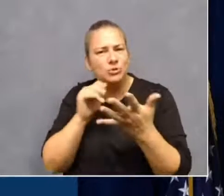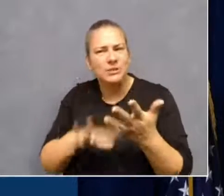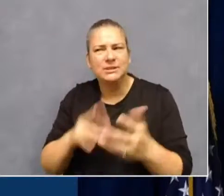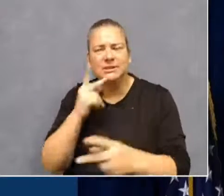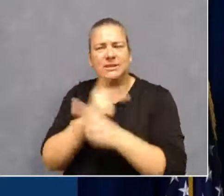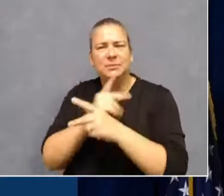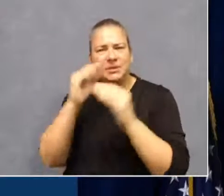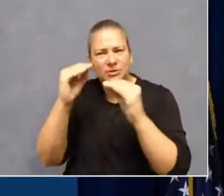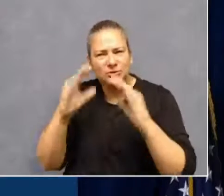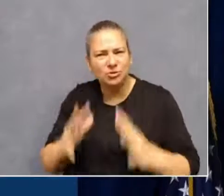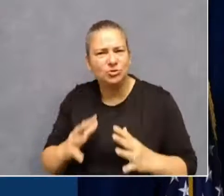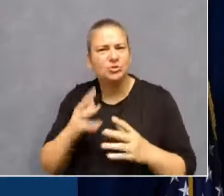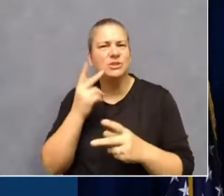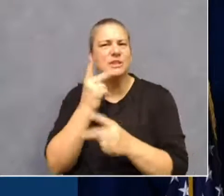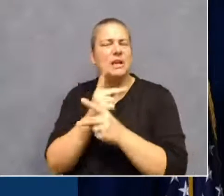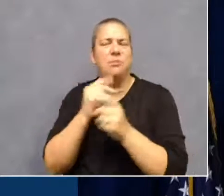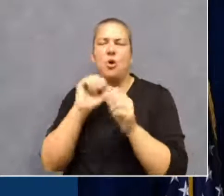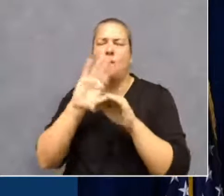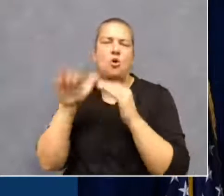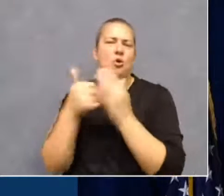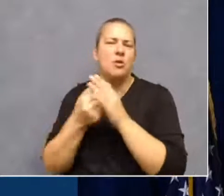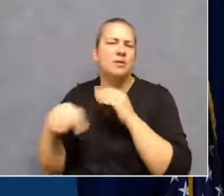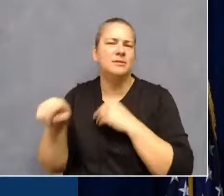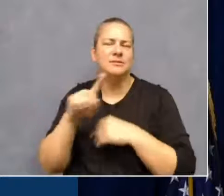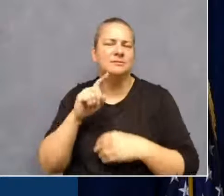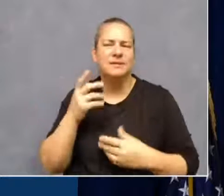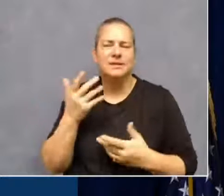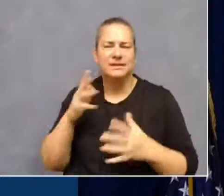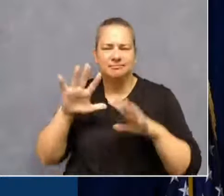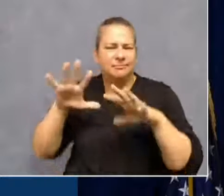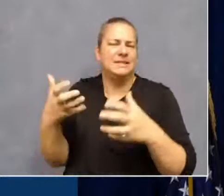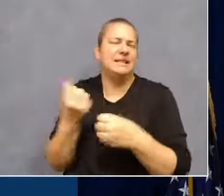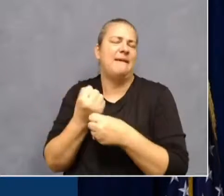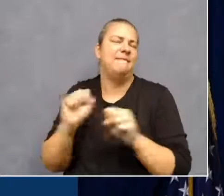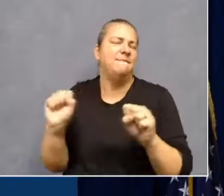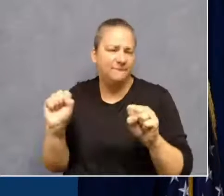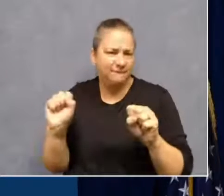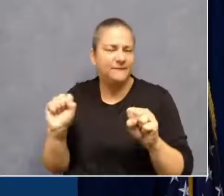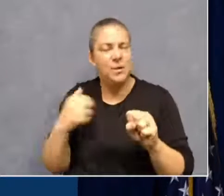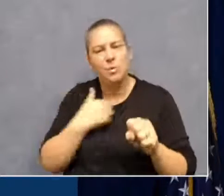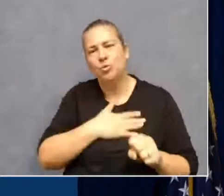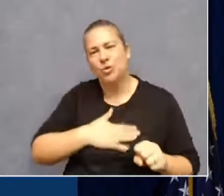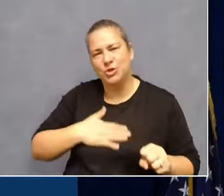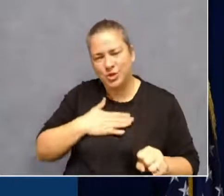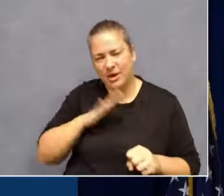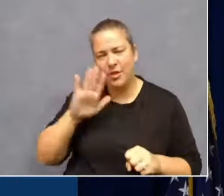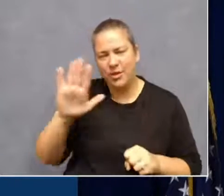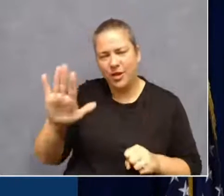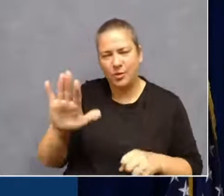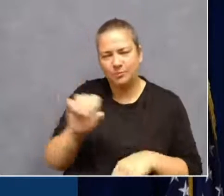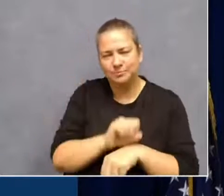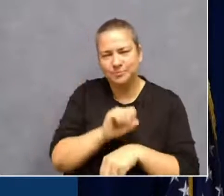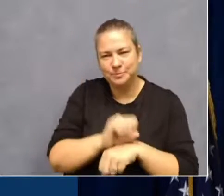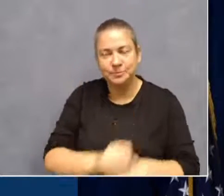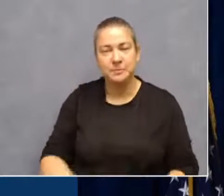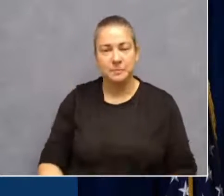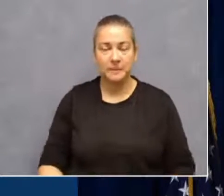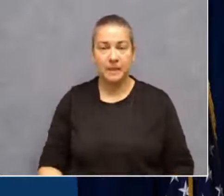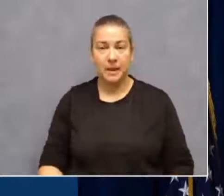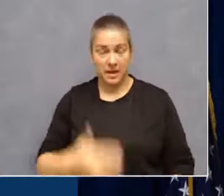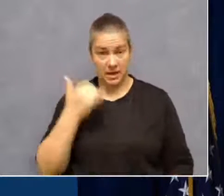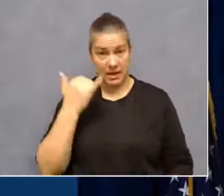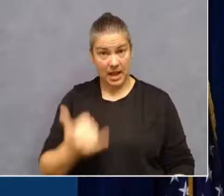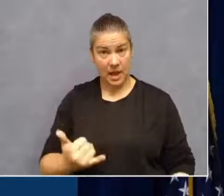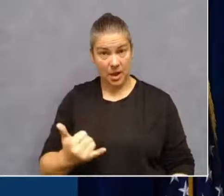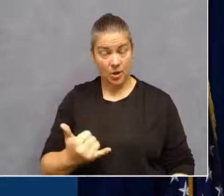their faculty safe. We appreciate what they do. We're going to go over our Fast Four today.